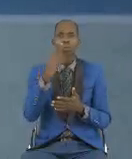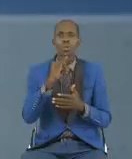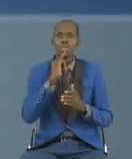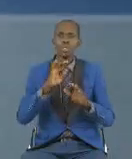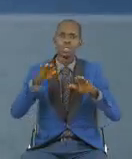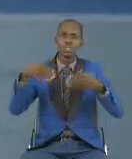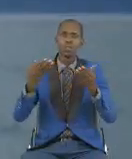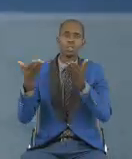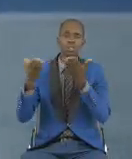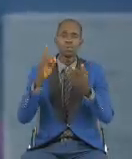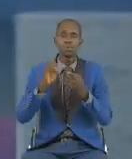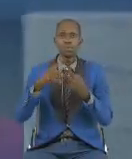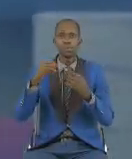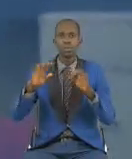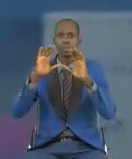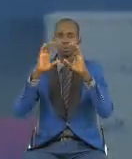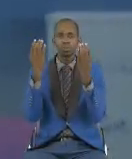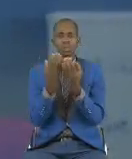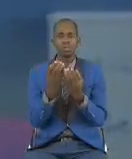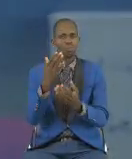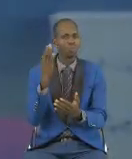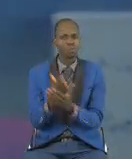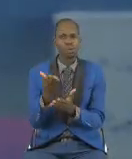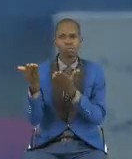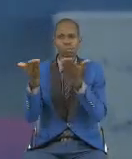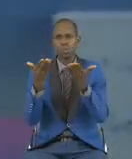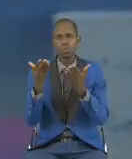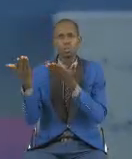community, now, don't train that service again. They want the